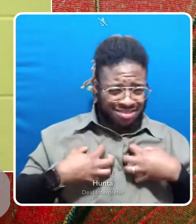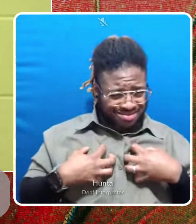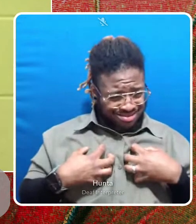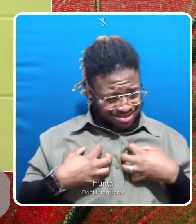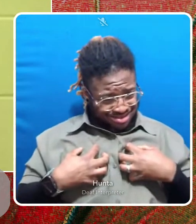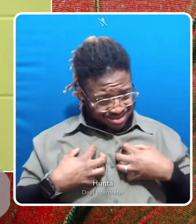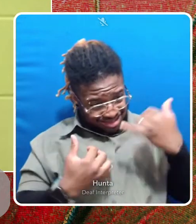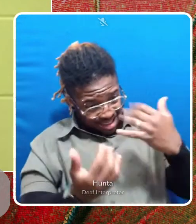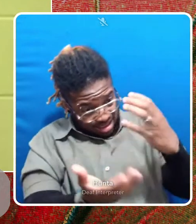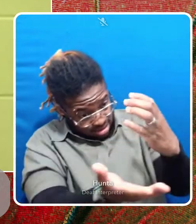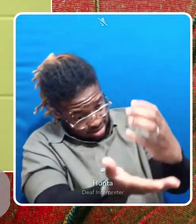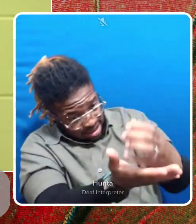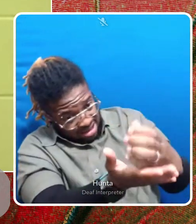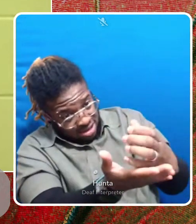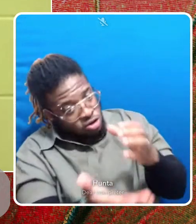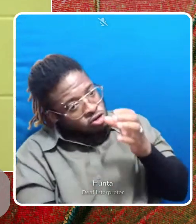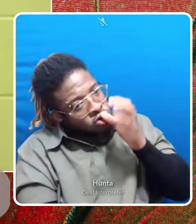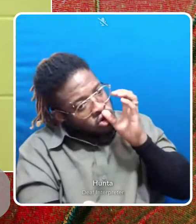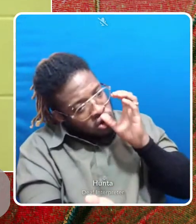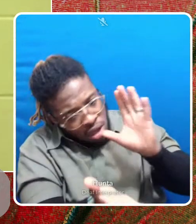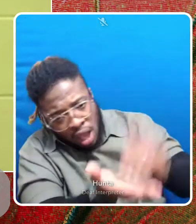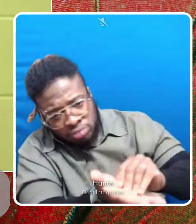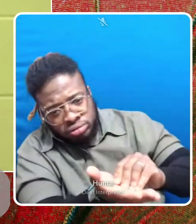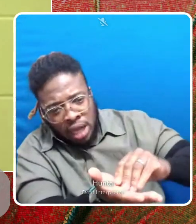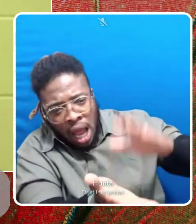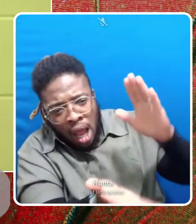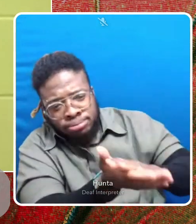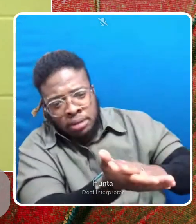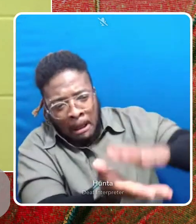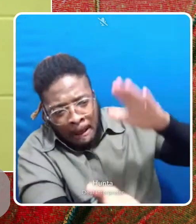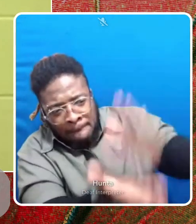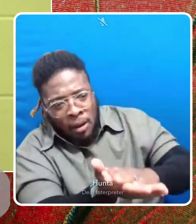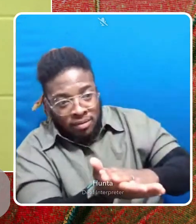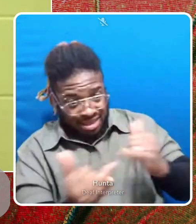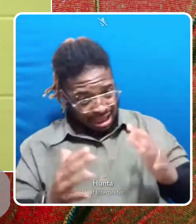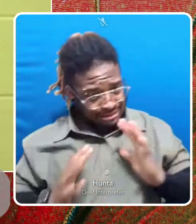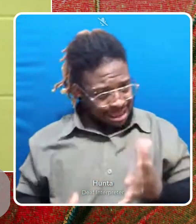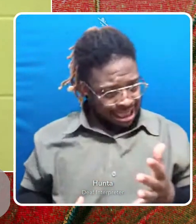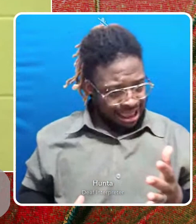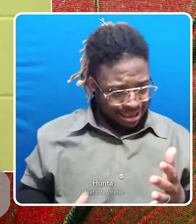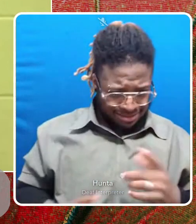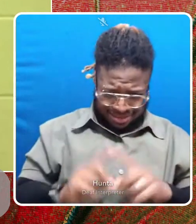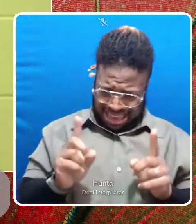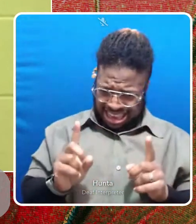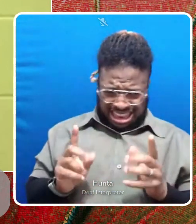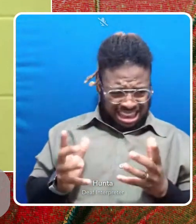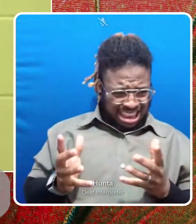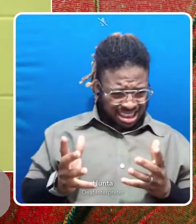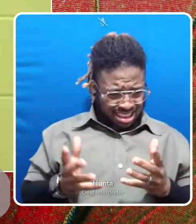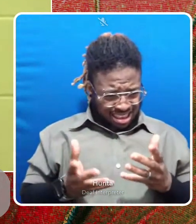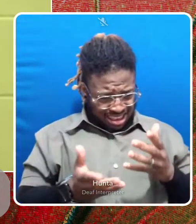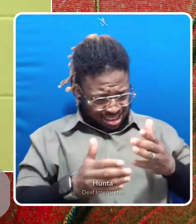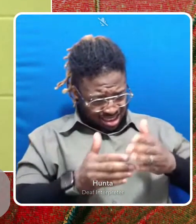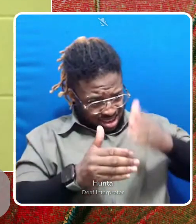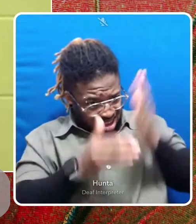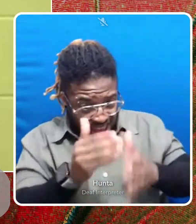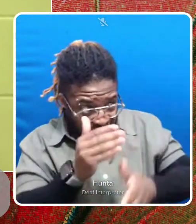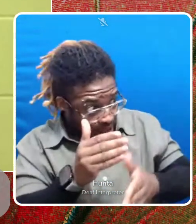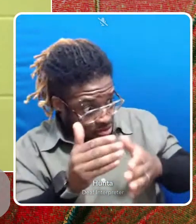this has been fun, I guess, but when will it end? Because I'm beginning to miss the sky when I could see it clearly.